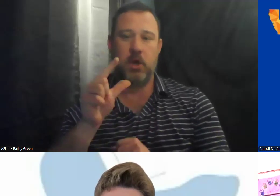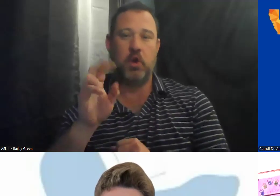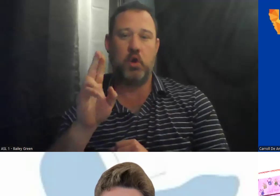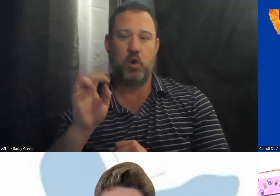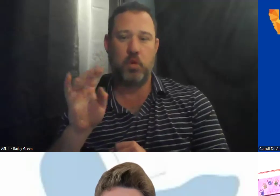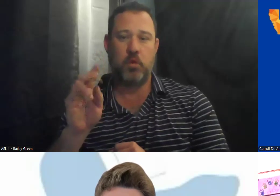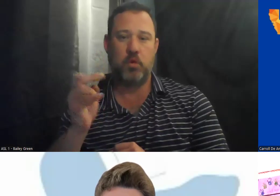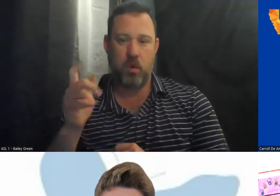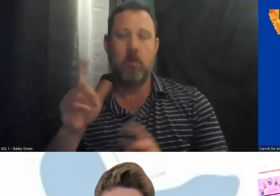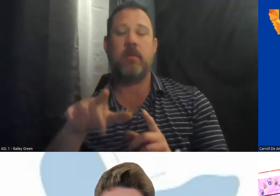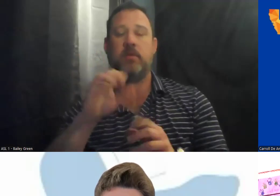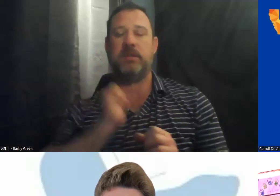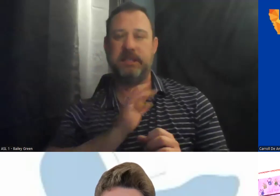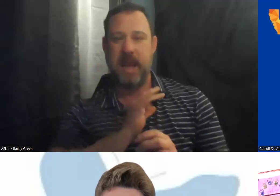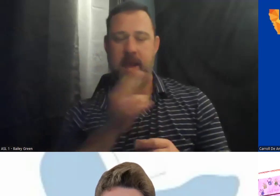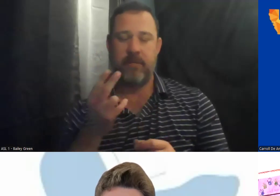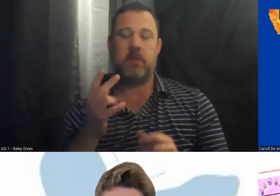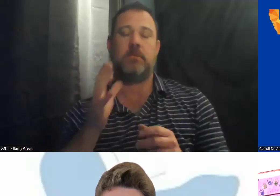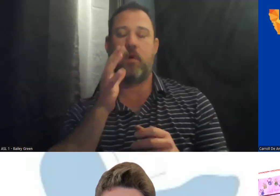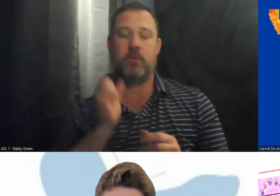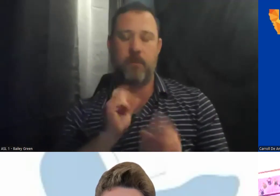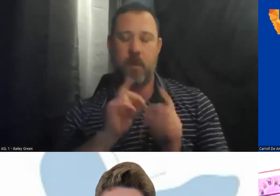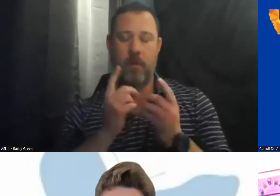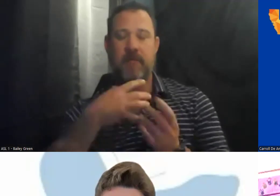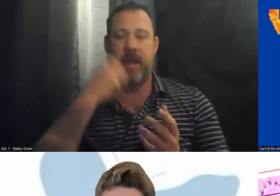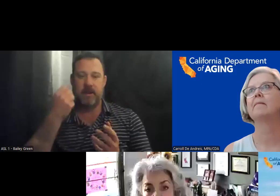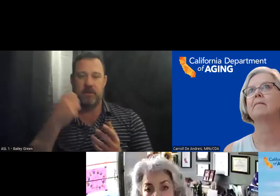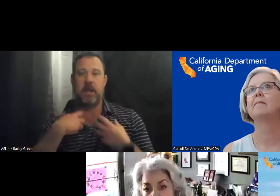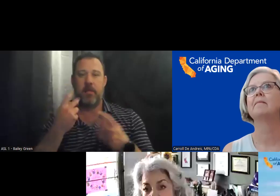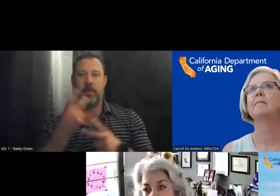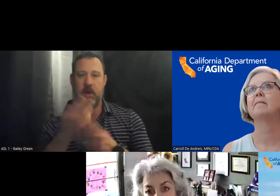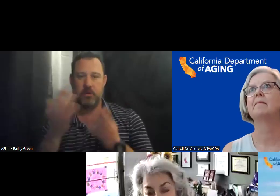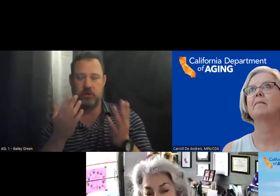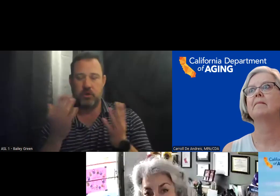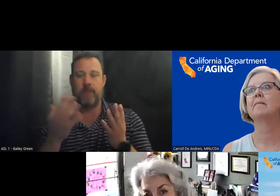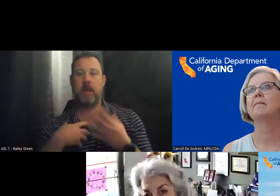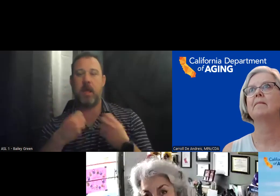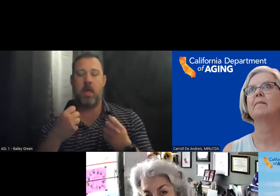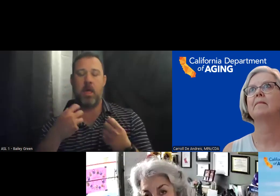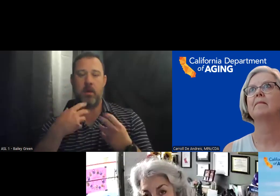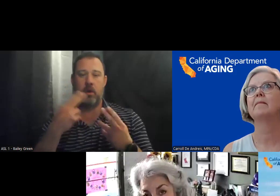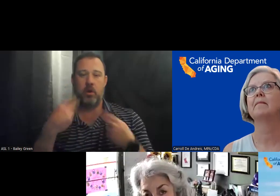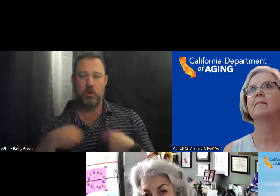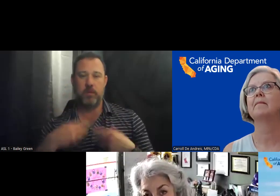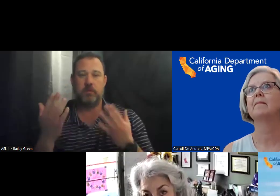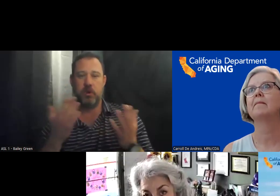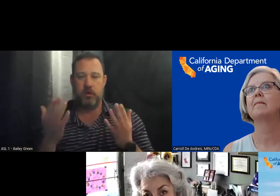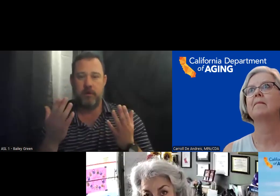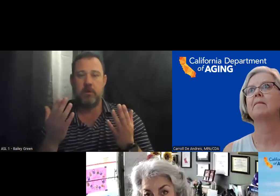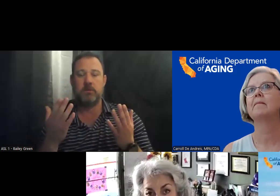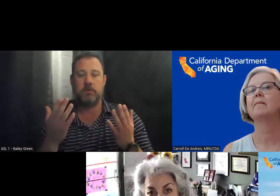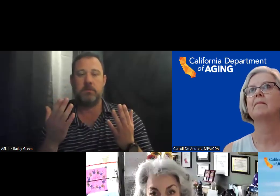staff that is filling the Department of Aging, the Department of Healthcare Services, Health and Human Services. I mean, we've